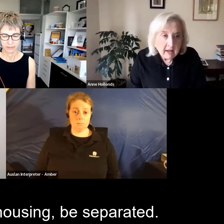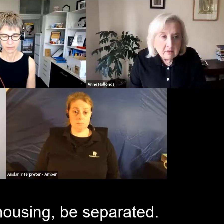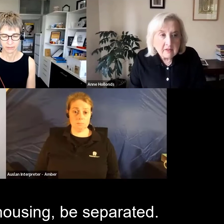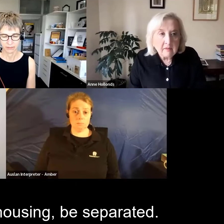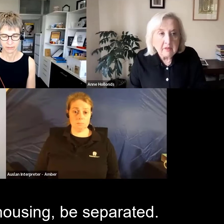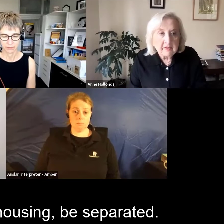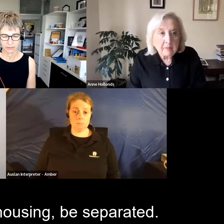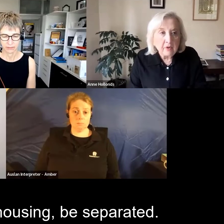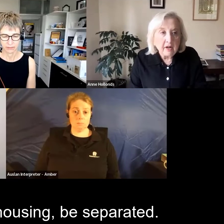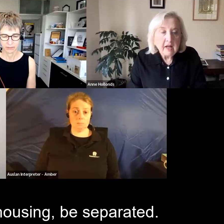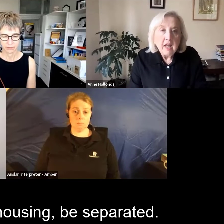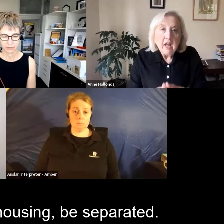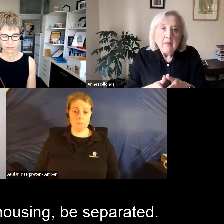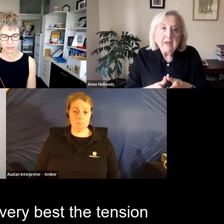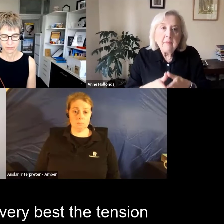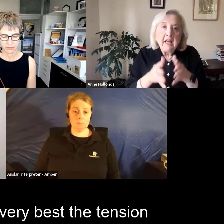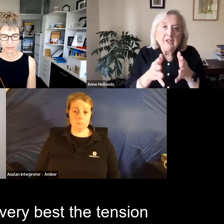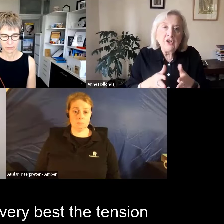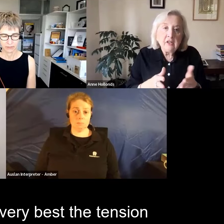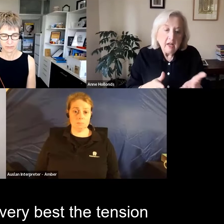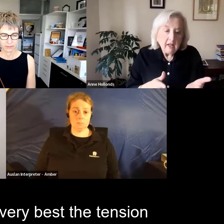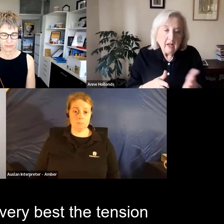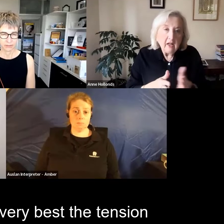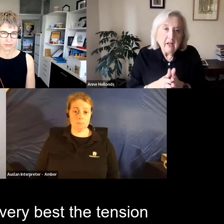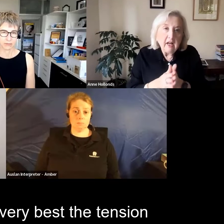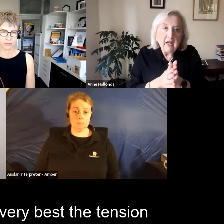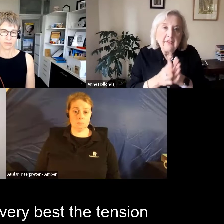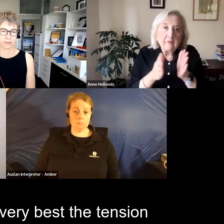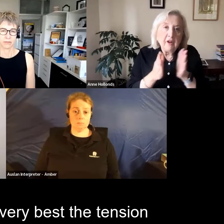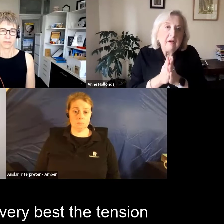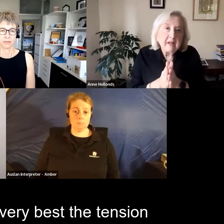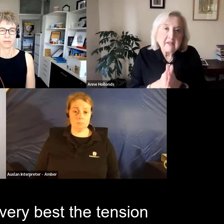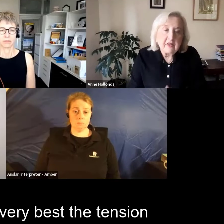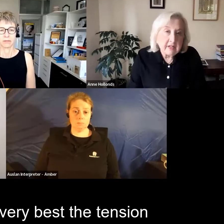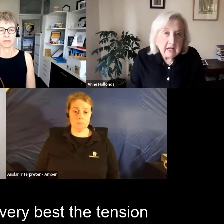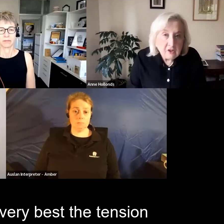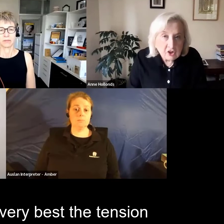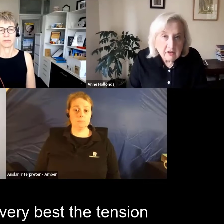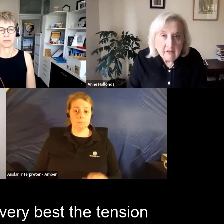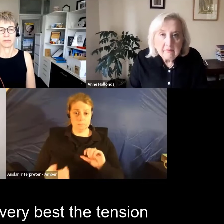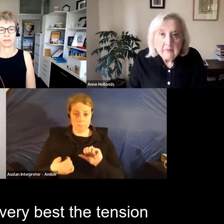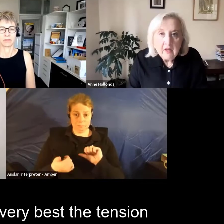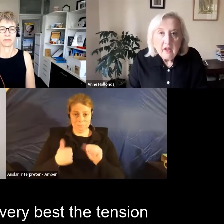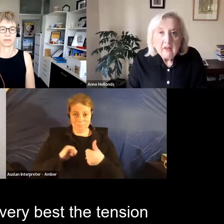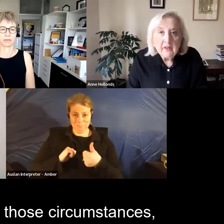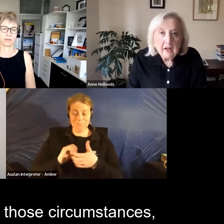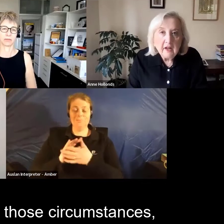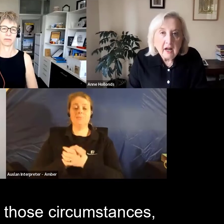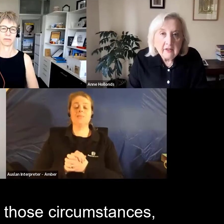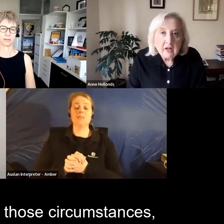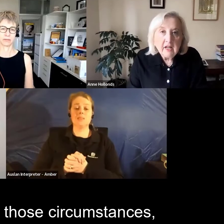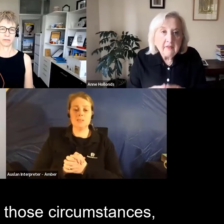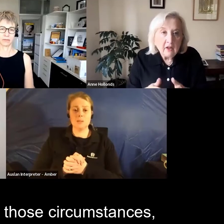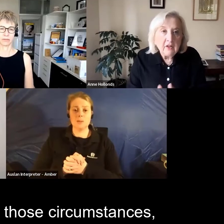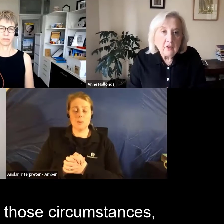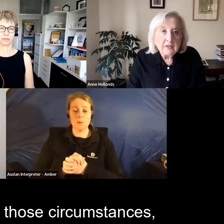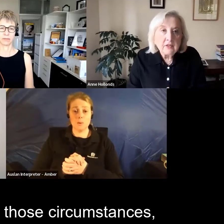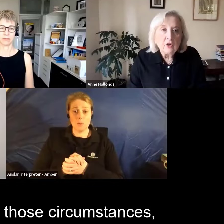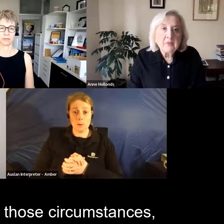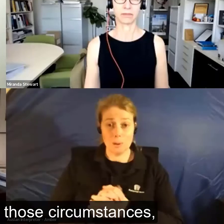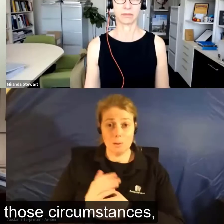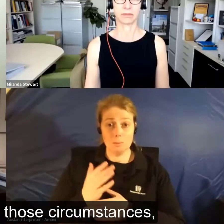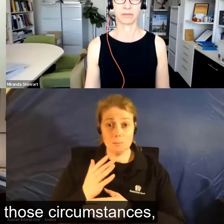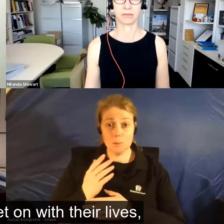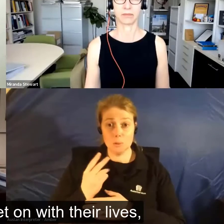the same house and be separated. But imagine at the very best the tension that they're under in